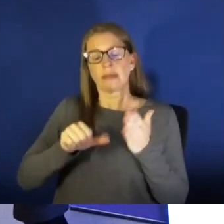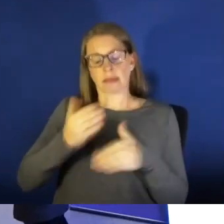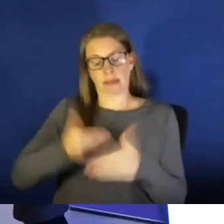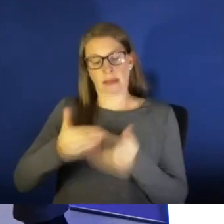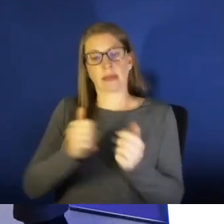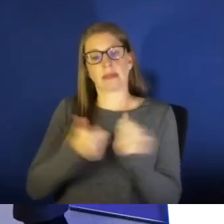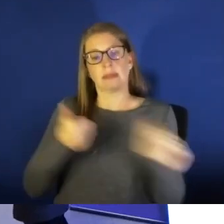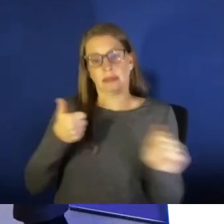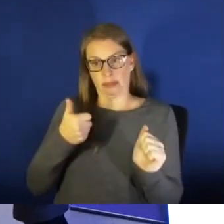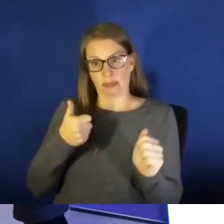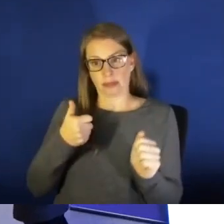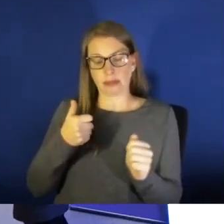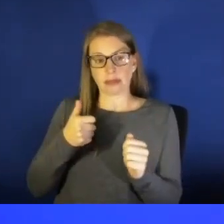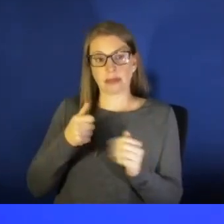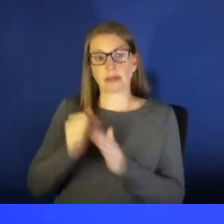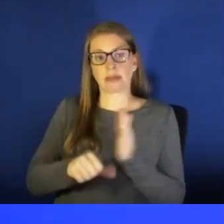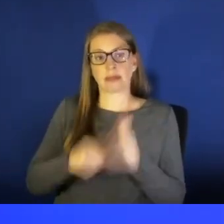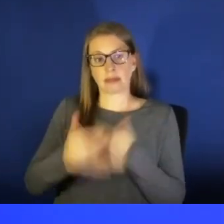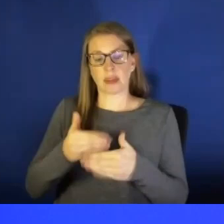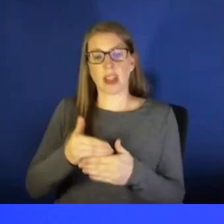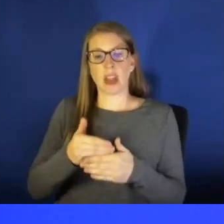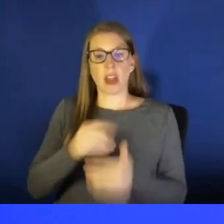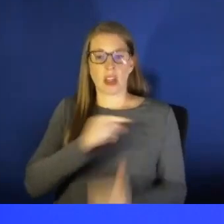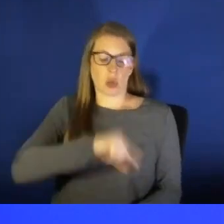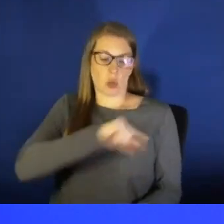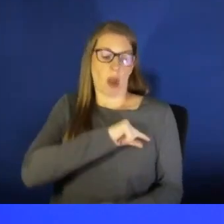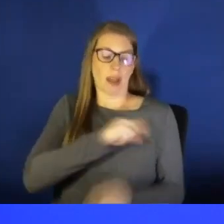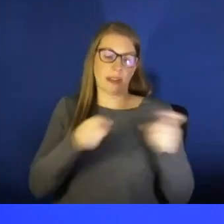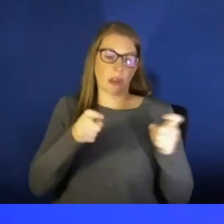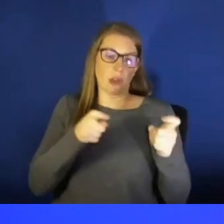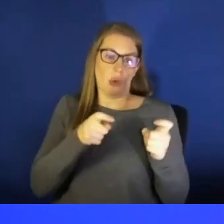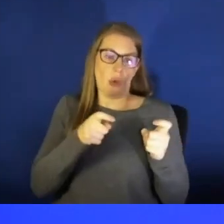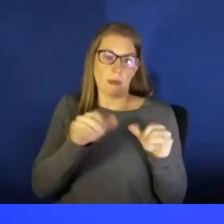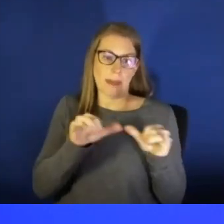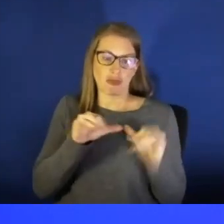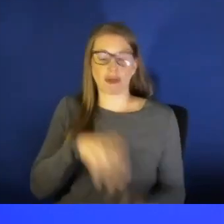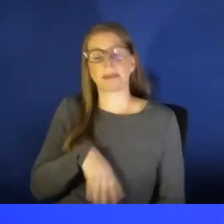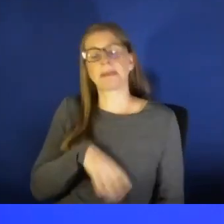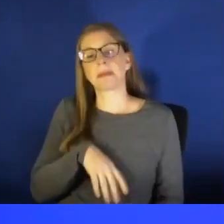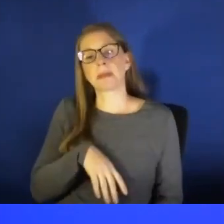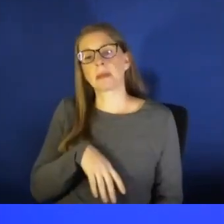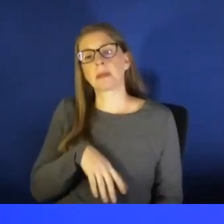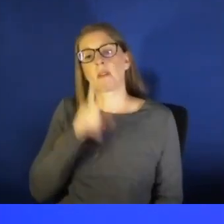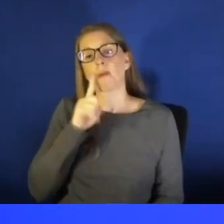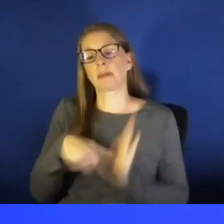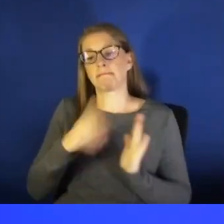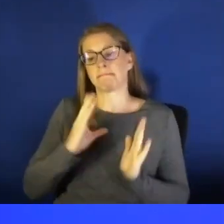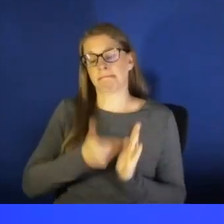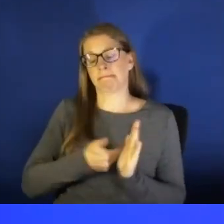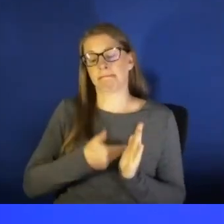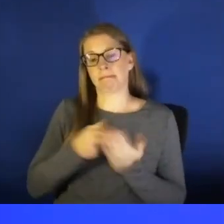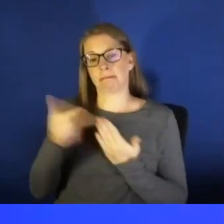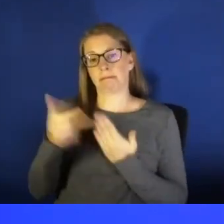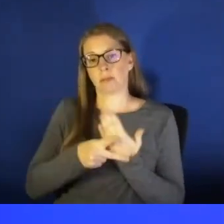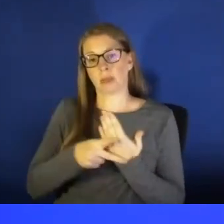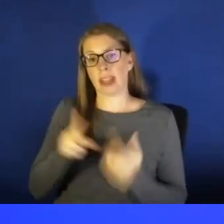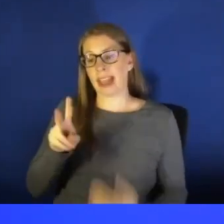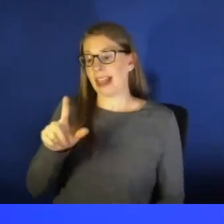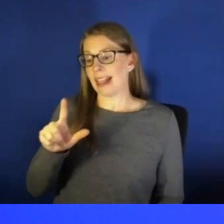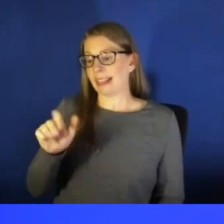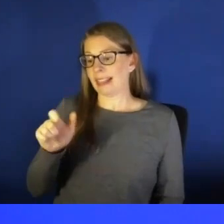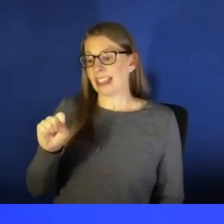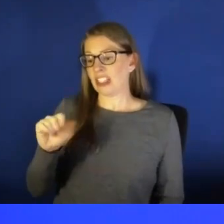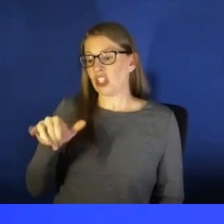control measure. So, for example, when in our program, there are lesions that look like lung cancer, and we